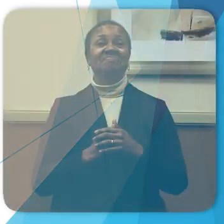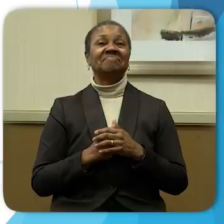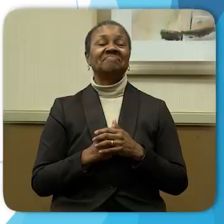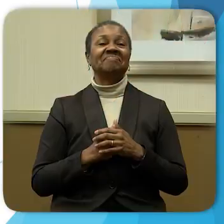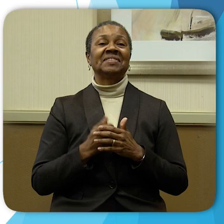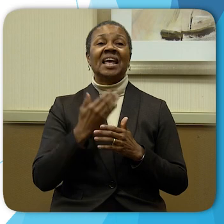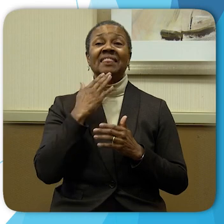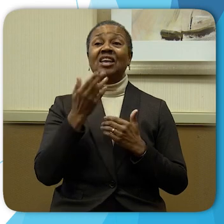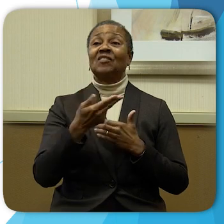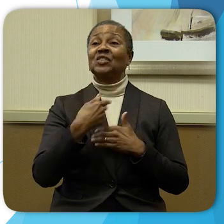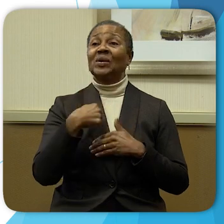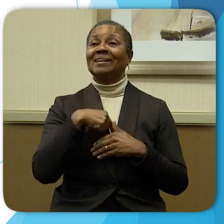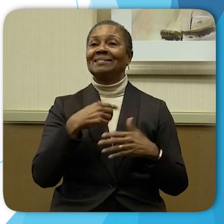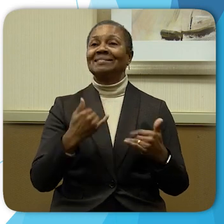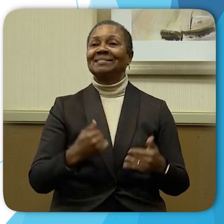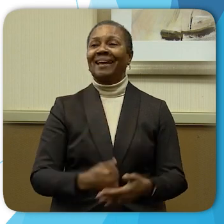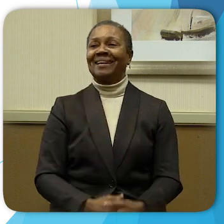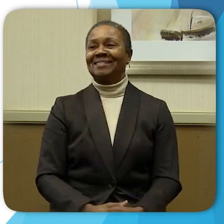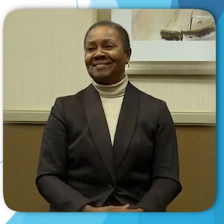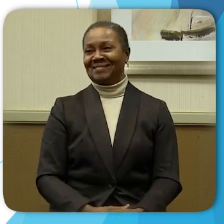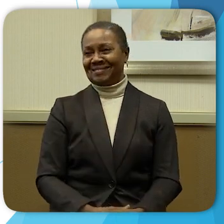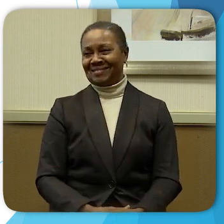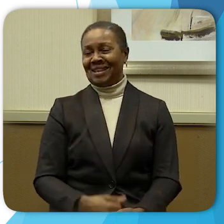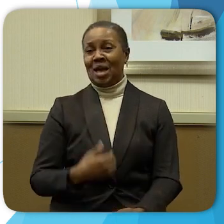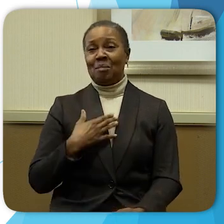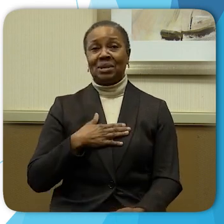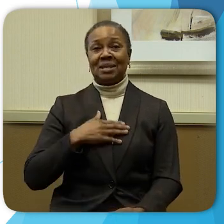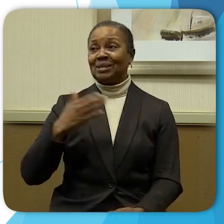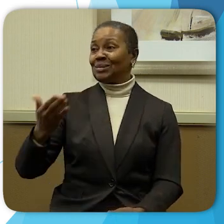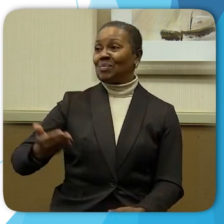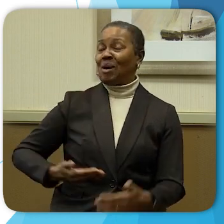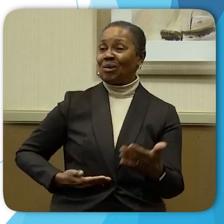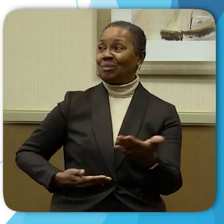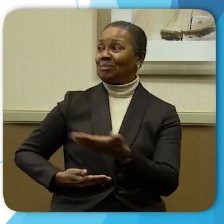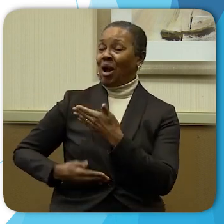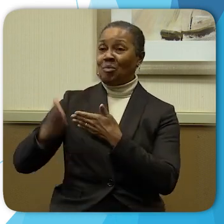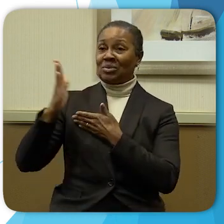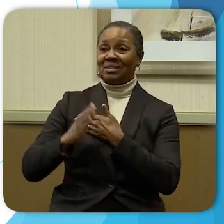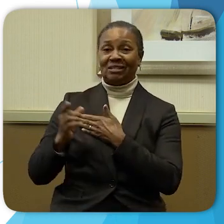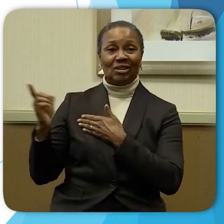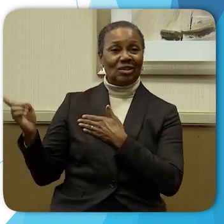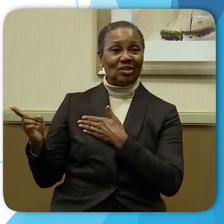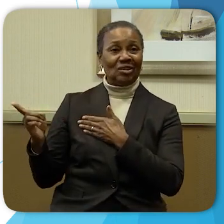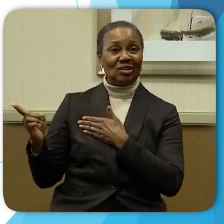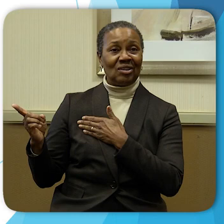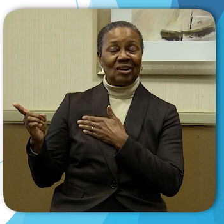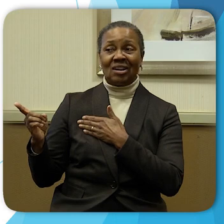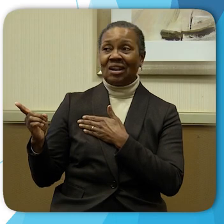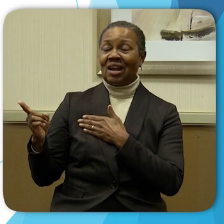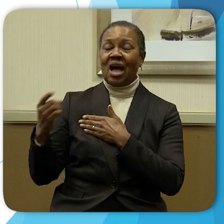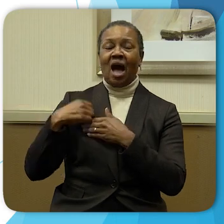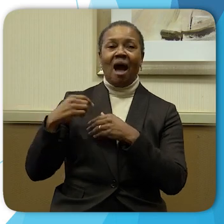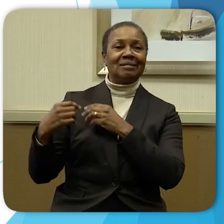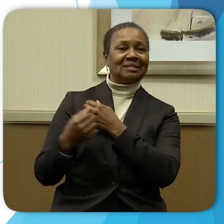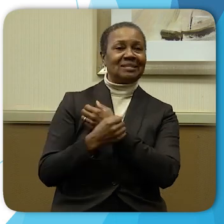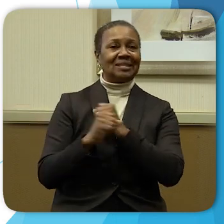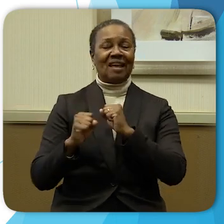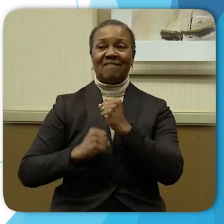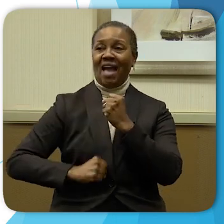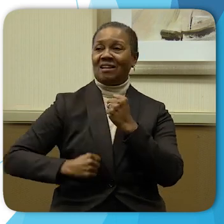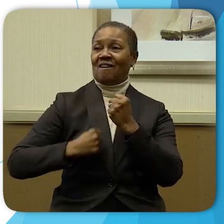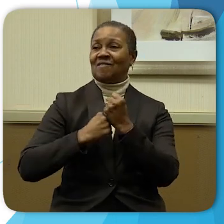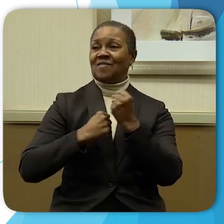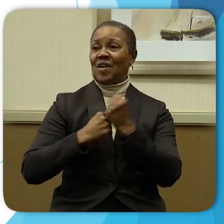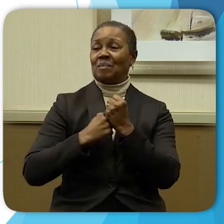Thank you all for joining us today. Please join me in welcoming our presenter on Safe and Affirming